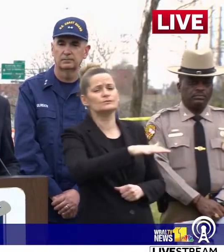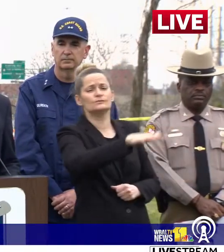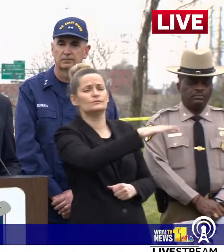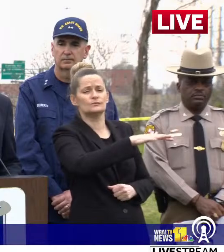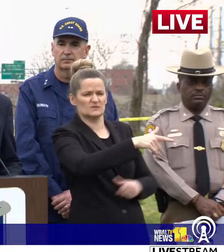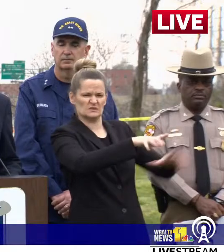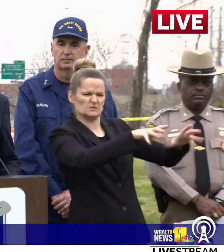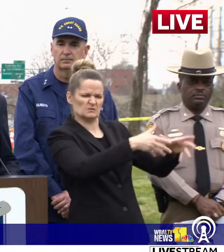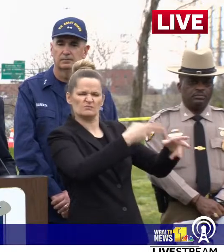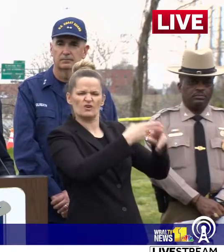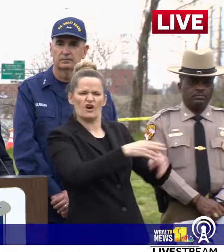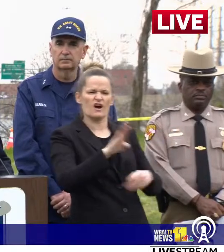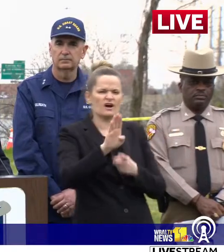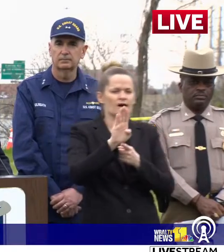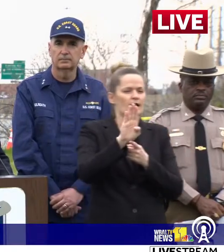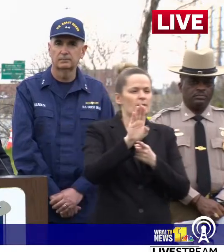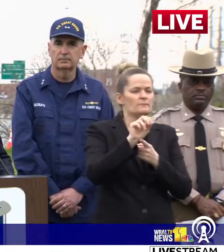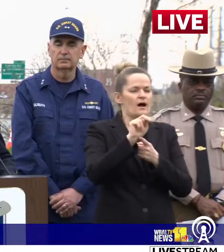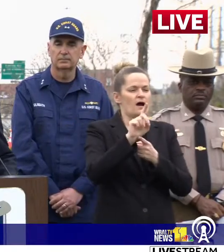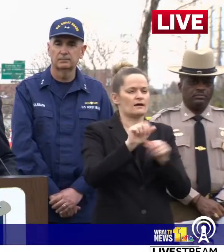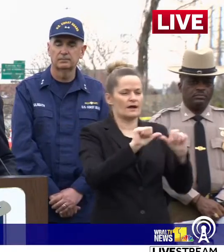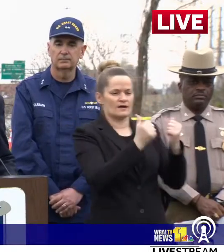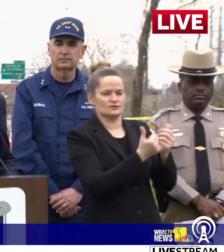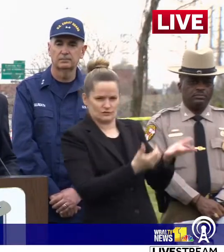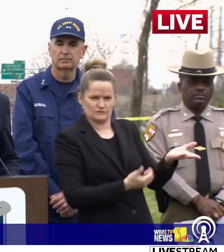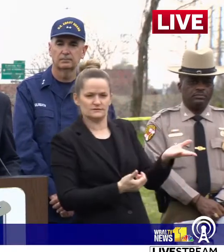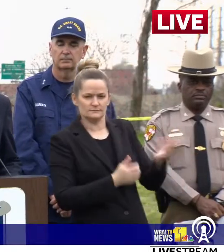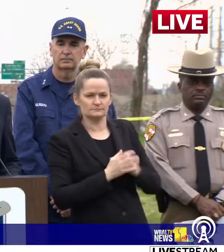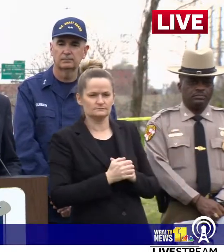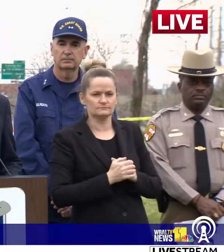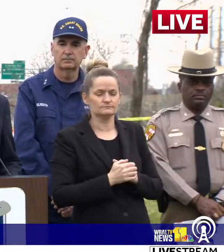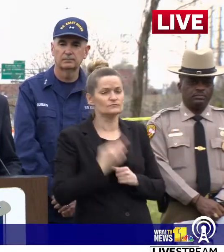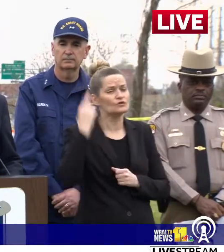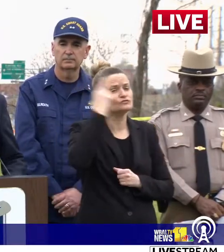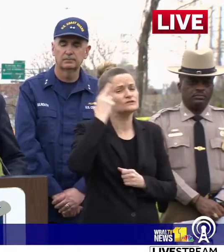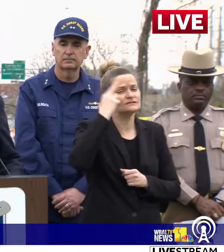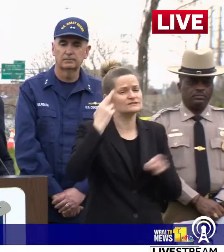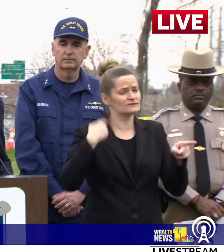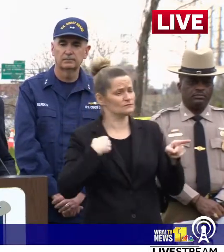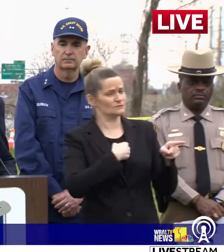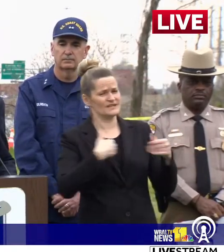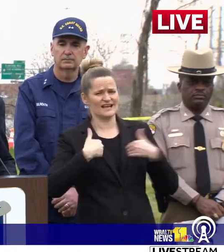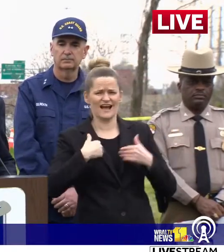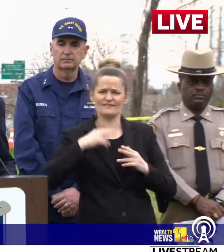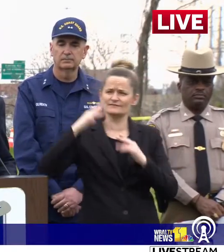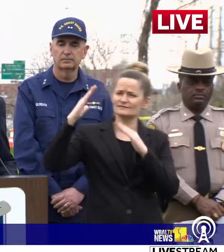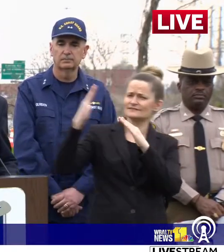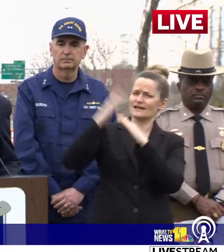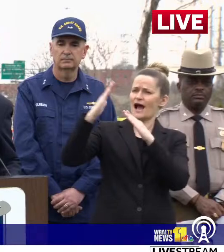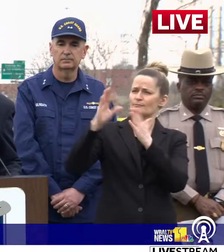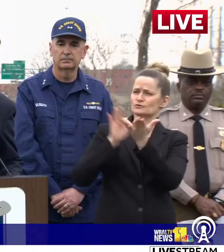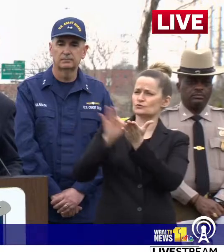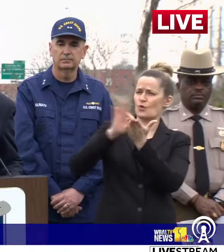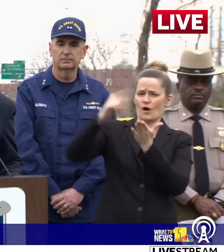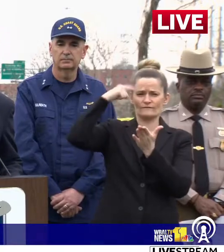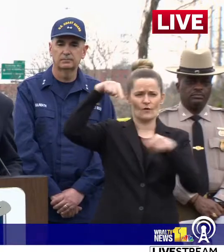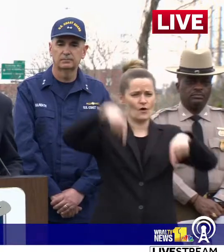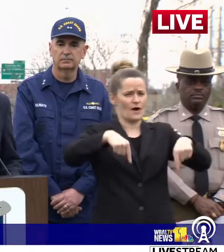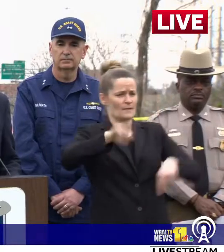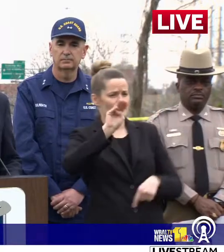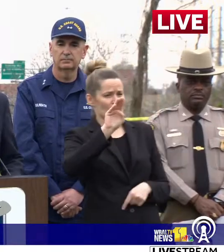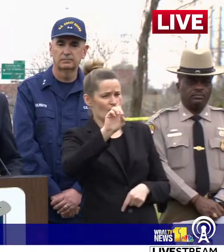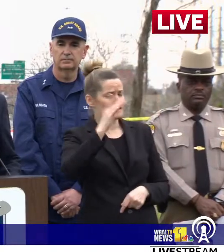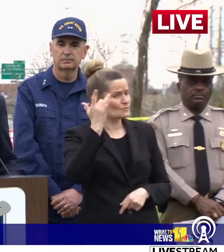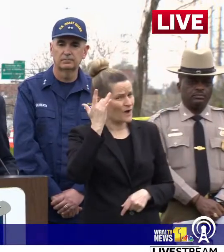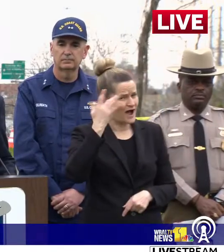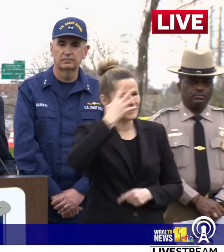do we have three AAA bond ratings? And it is because of immigration and immigrants who do the hard work in our county. And it is